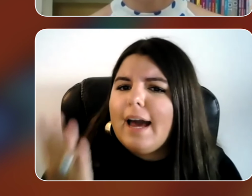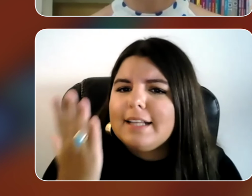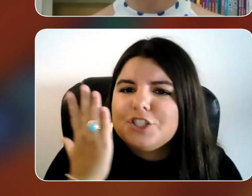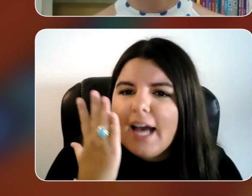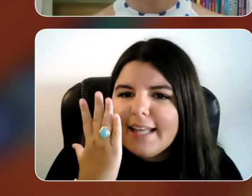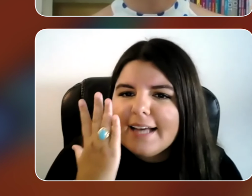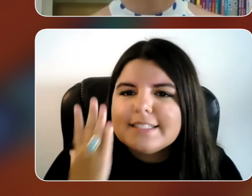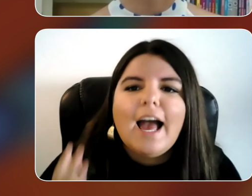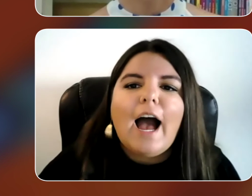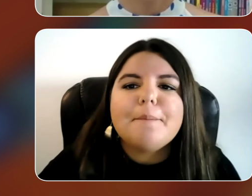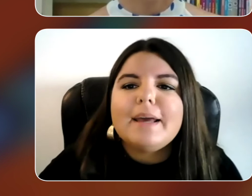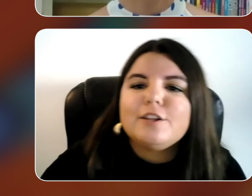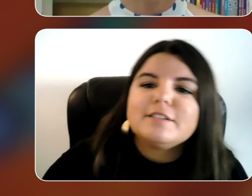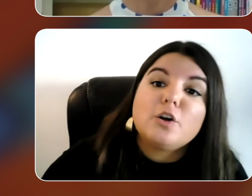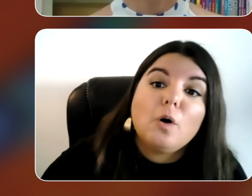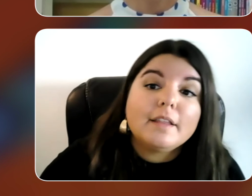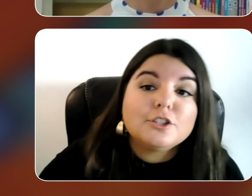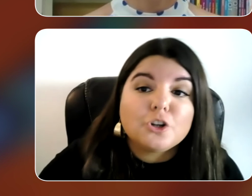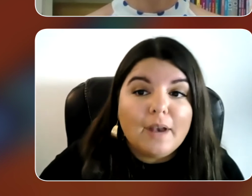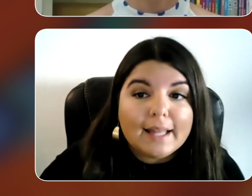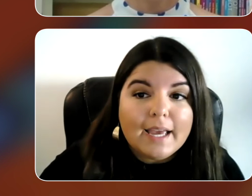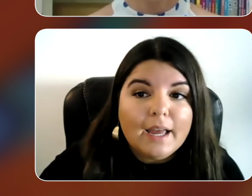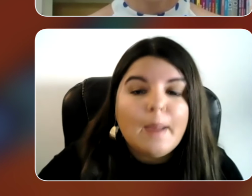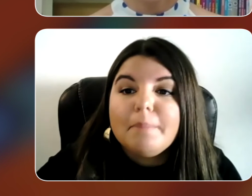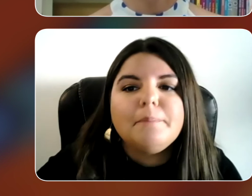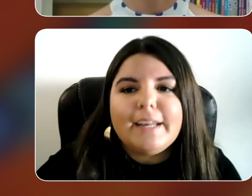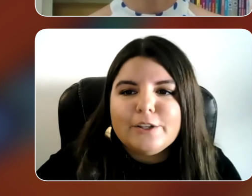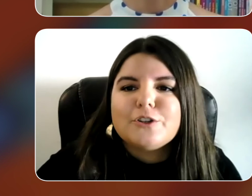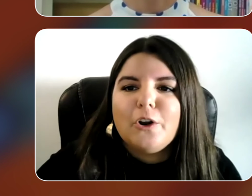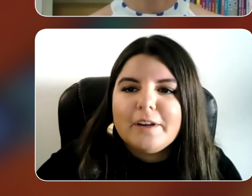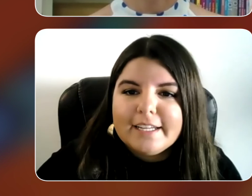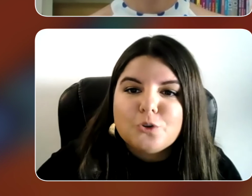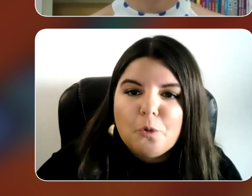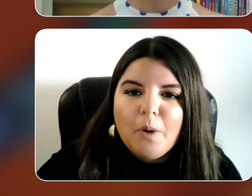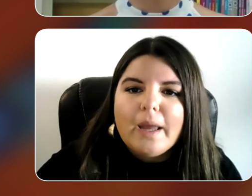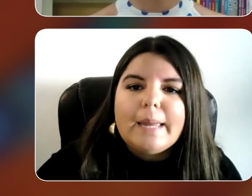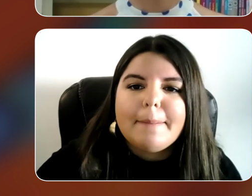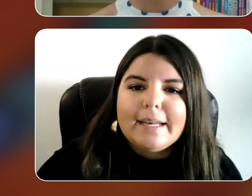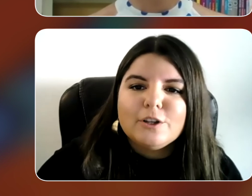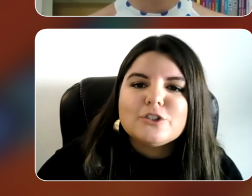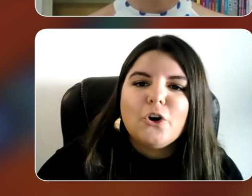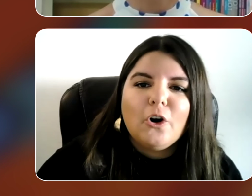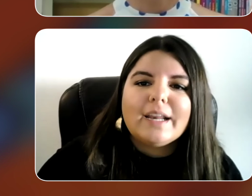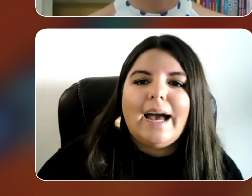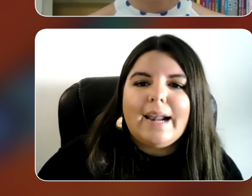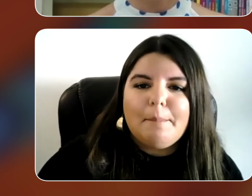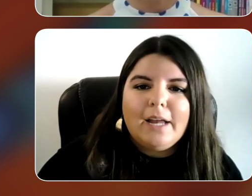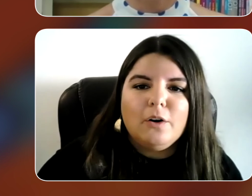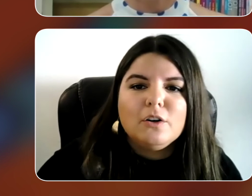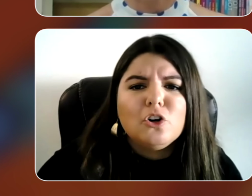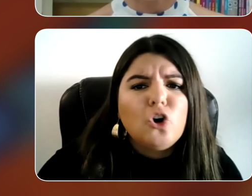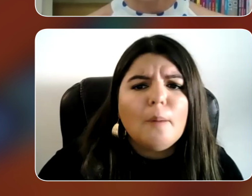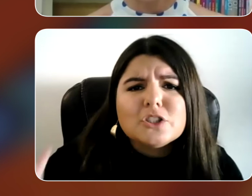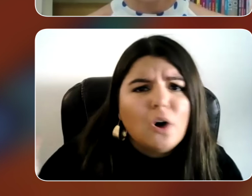con caras chatas. Hay perritos del color del chocolate, perritos color gris humo y perritos color